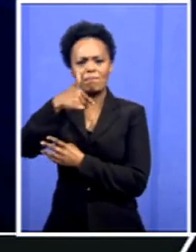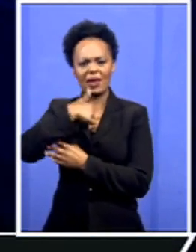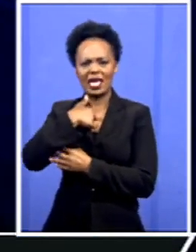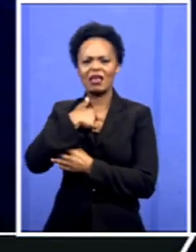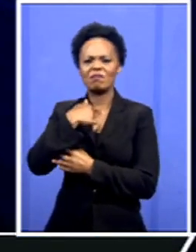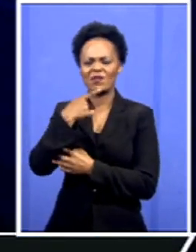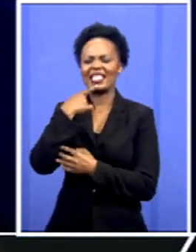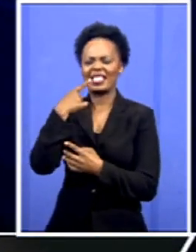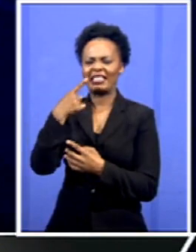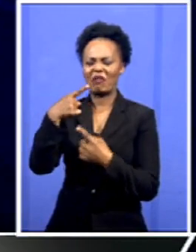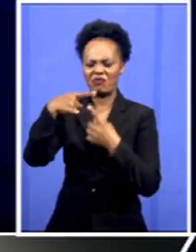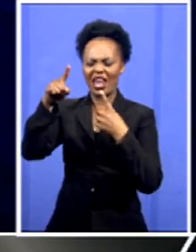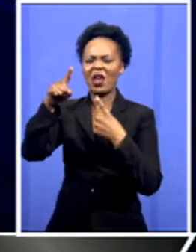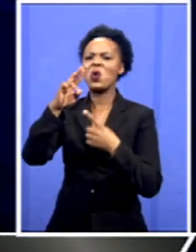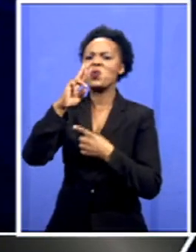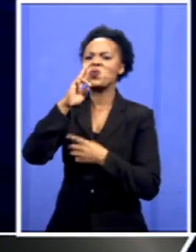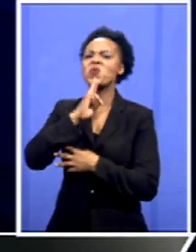red